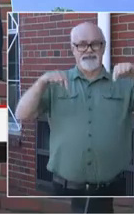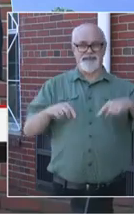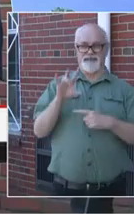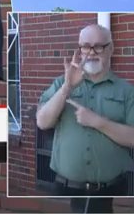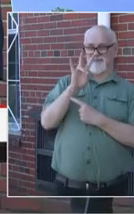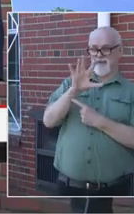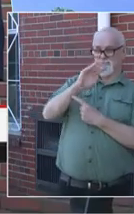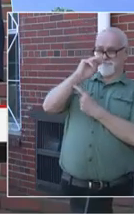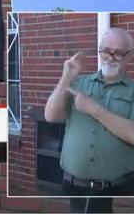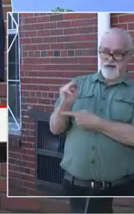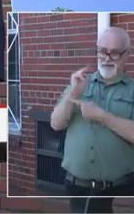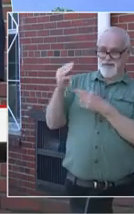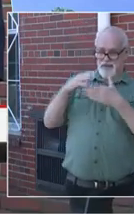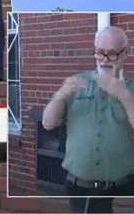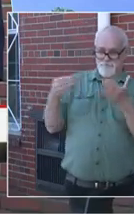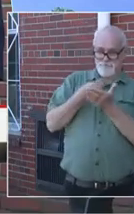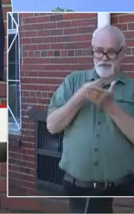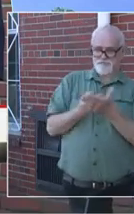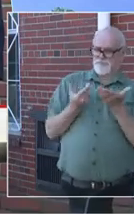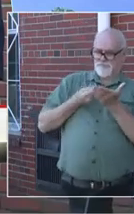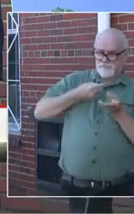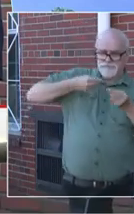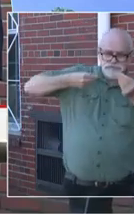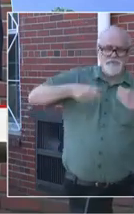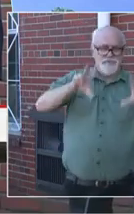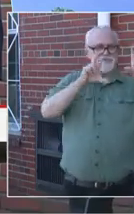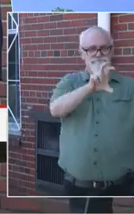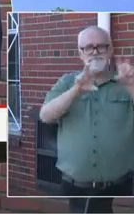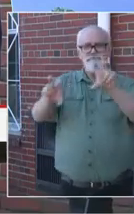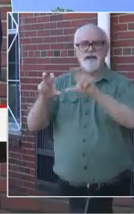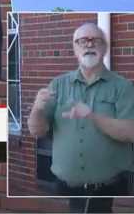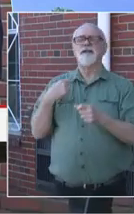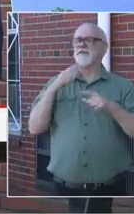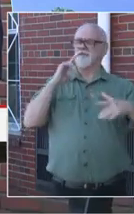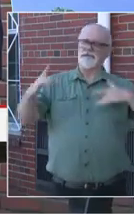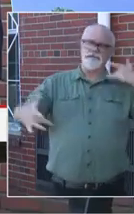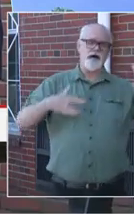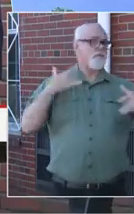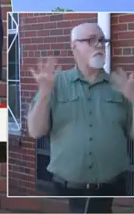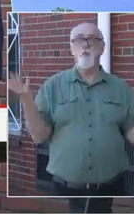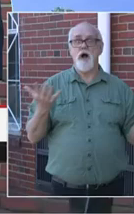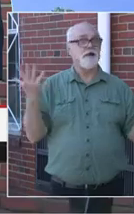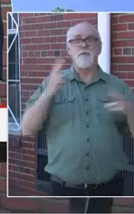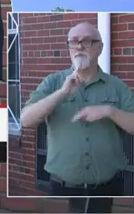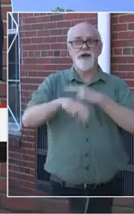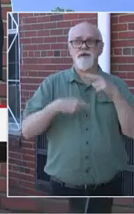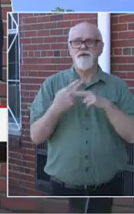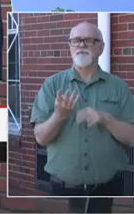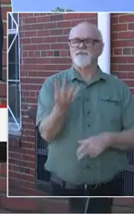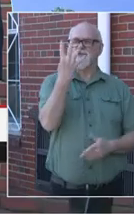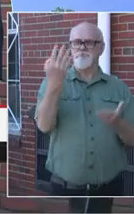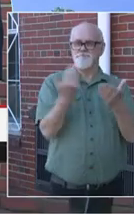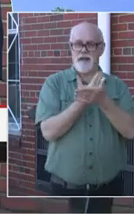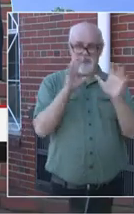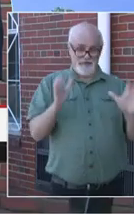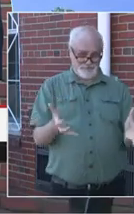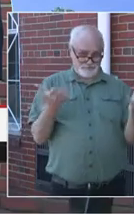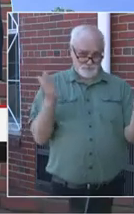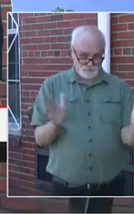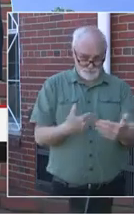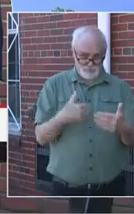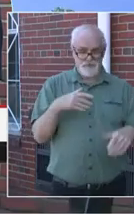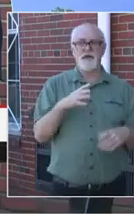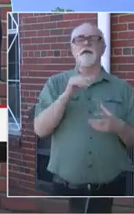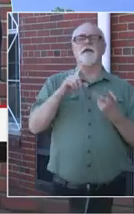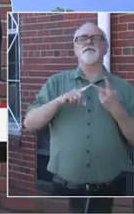million investment. What I'm really excited about, in addition to the 4 new classroom, we're going to grow the square footage of